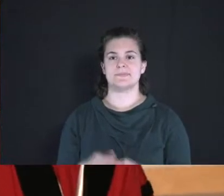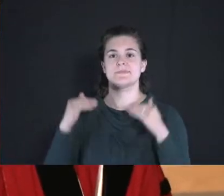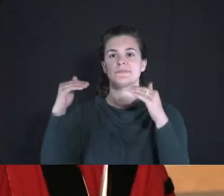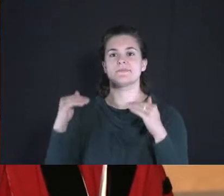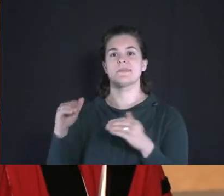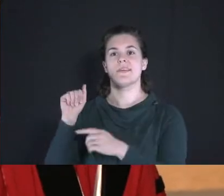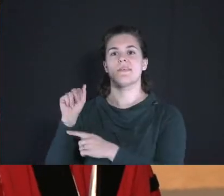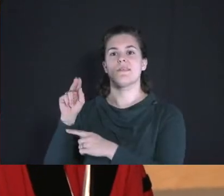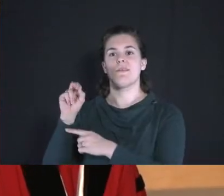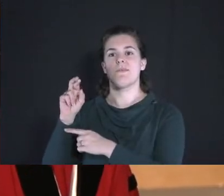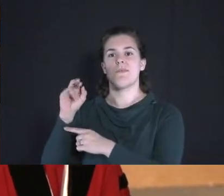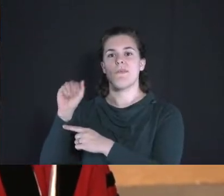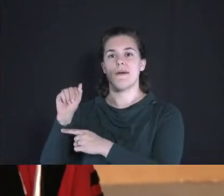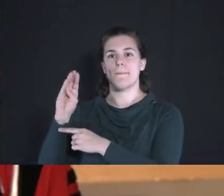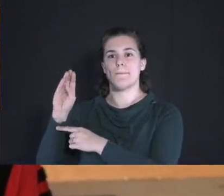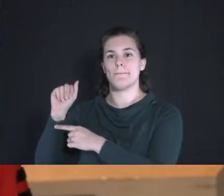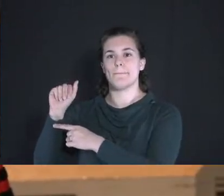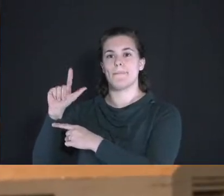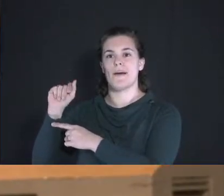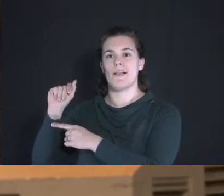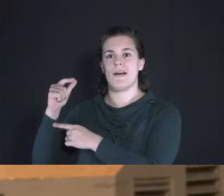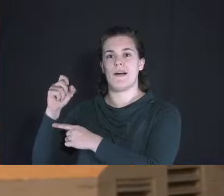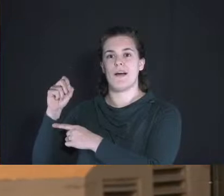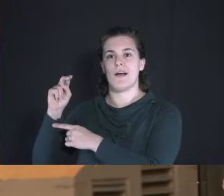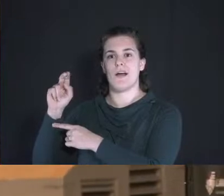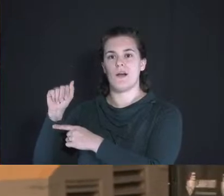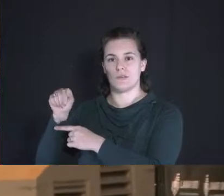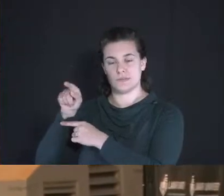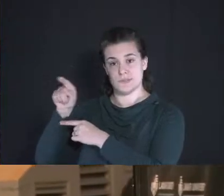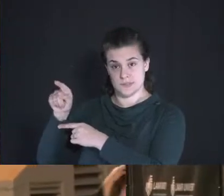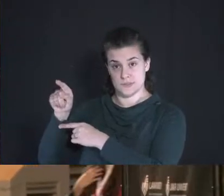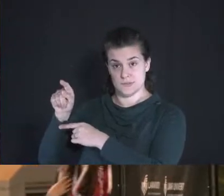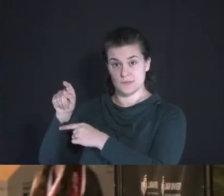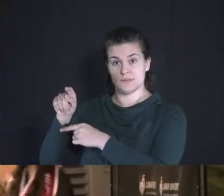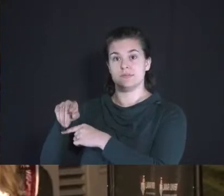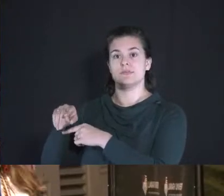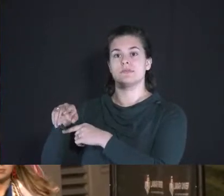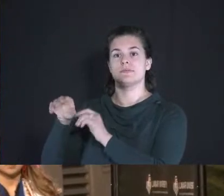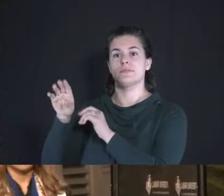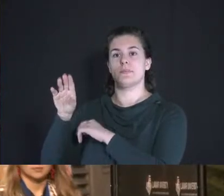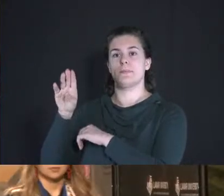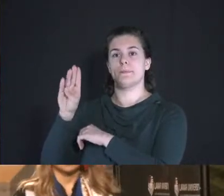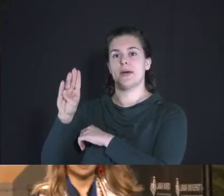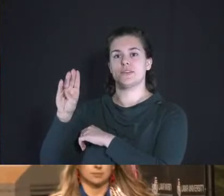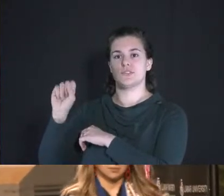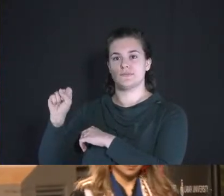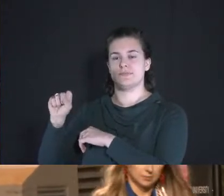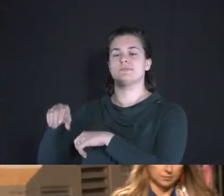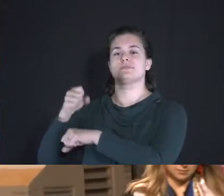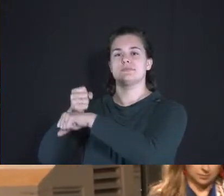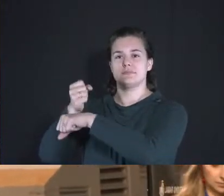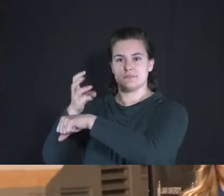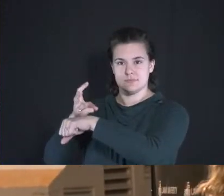Aurora Maladano, Bachelor of Social Work from Beaumont, Texas.